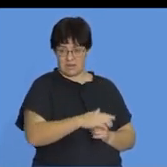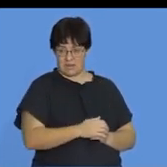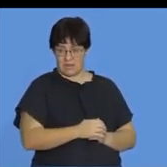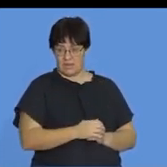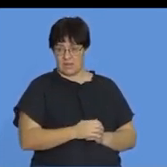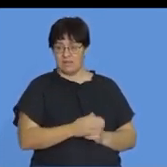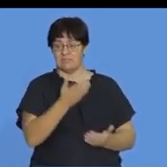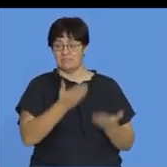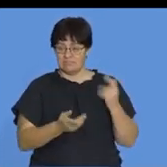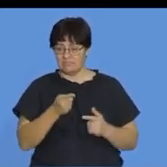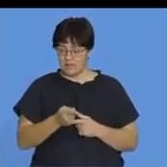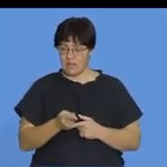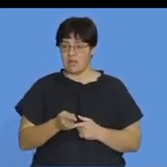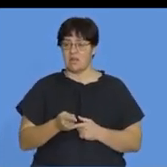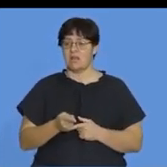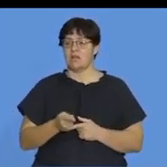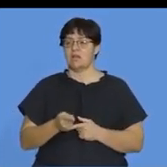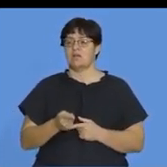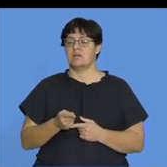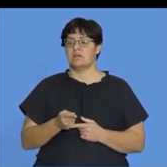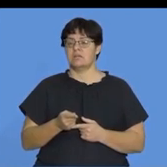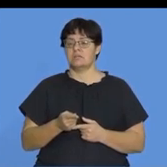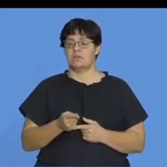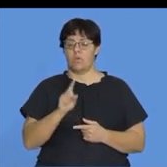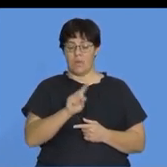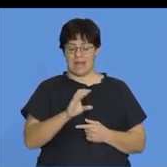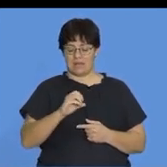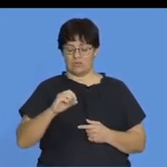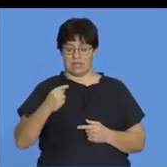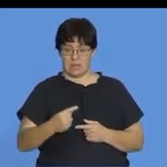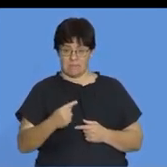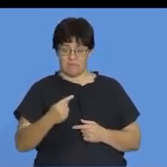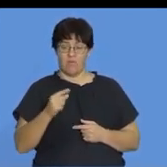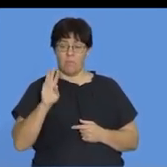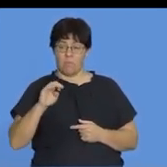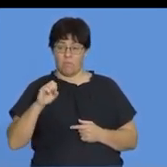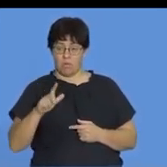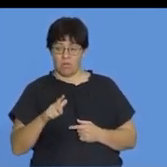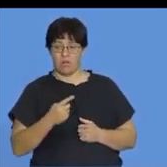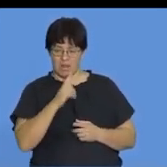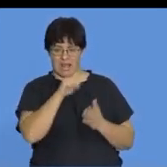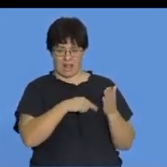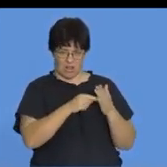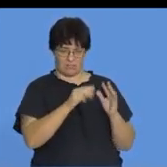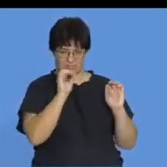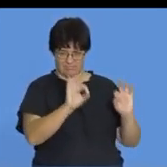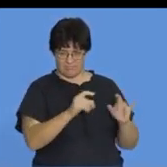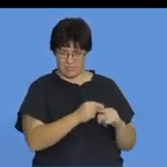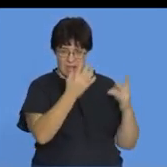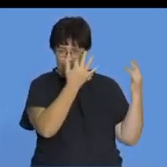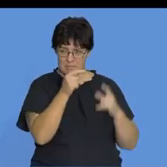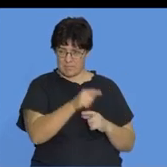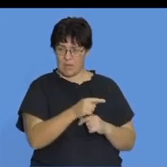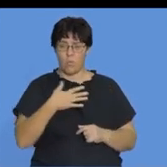0.047. And the mass of calcium carbonate is actually 100 grams per mole. You can verify that on the calculator.